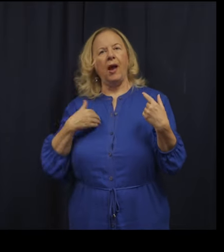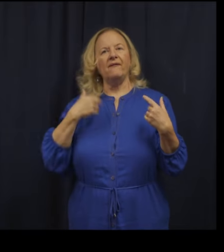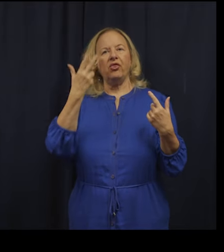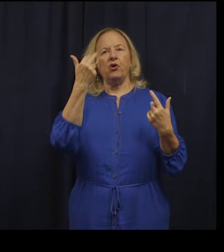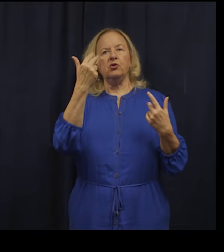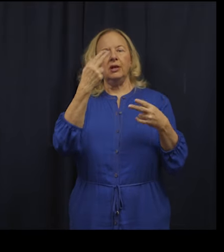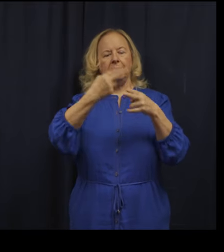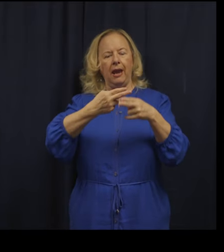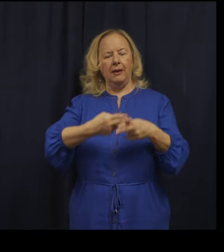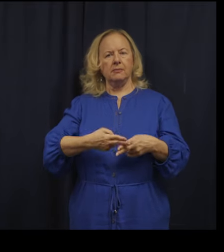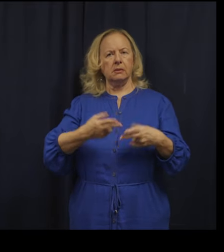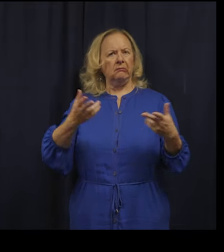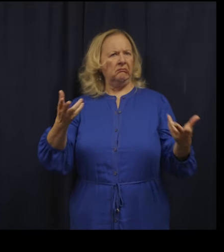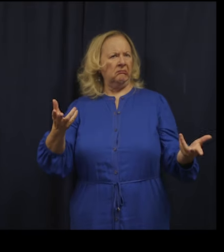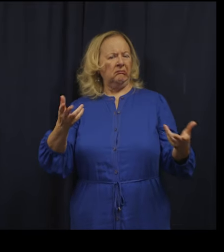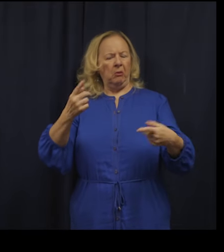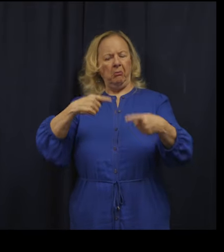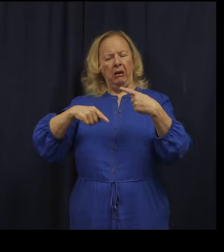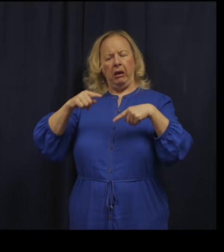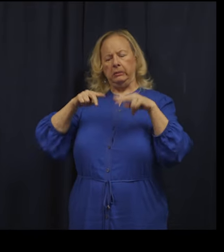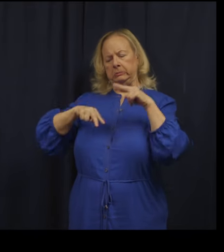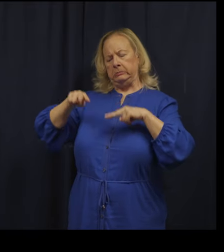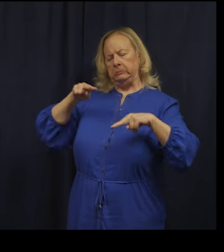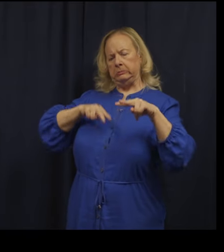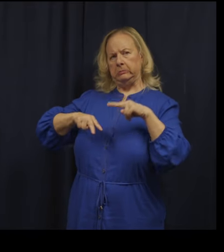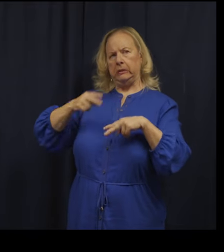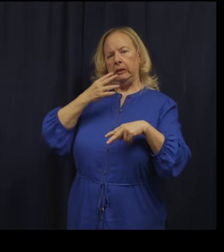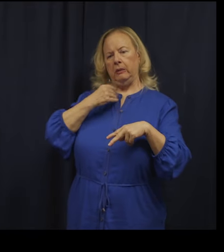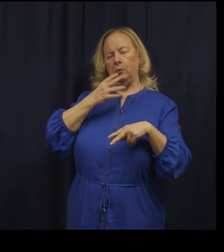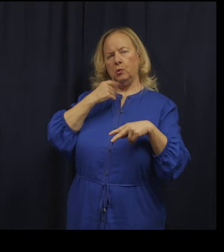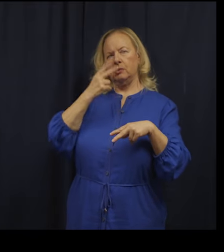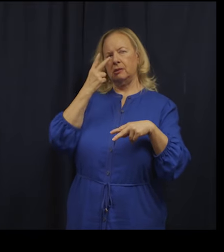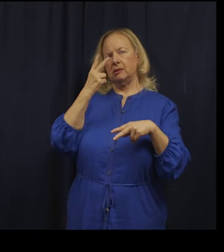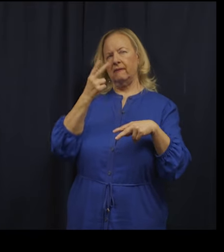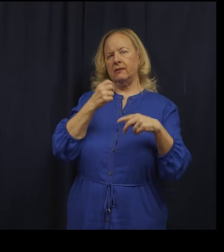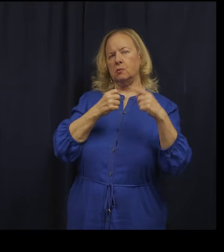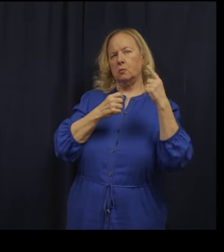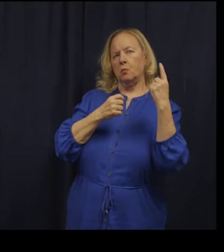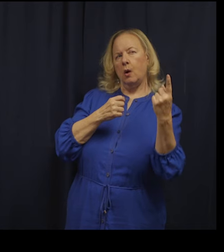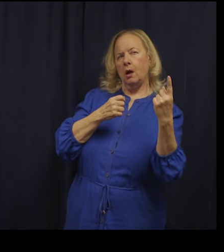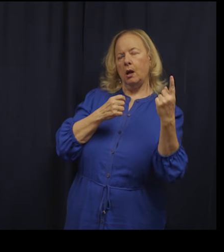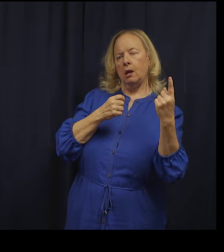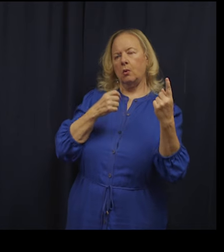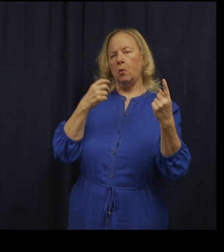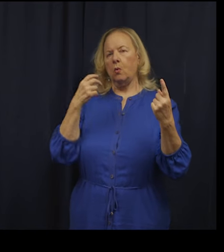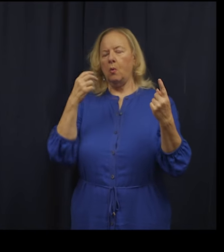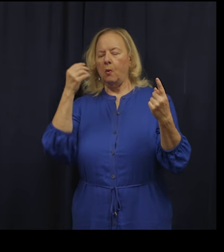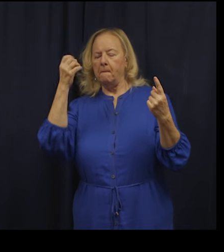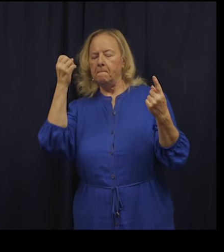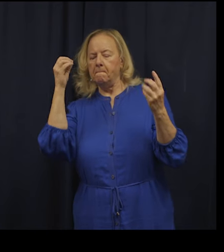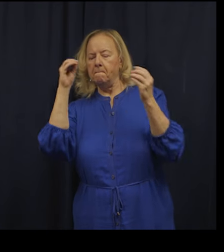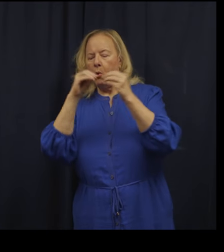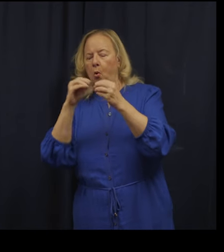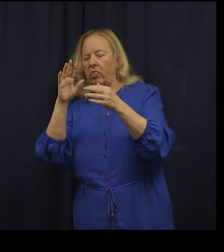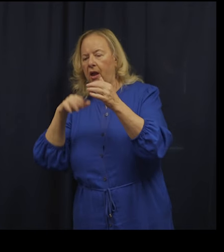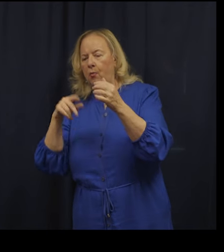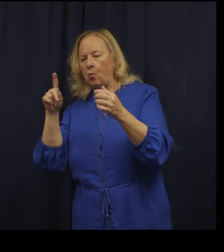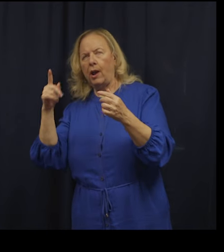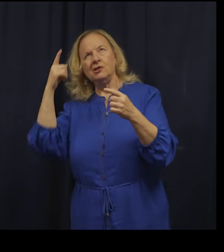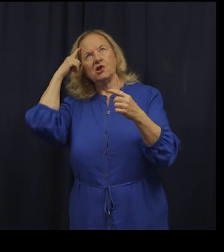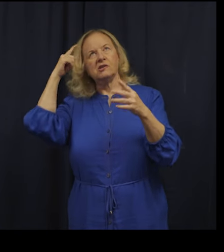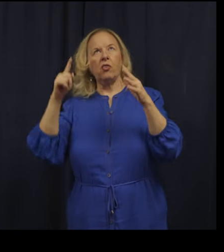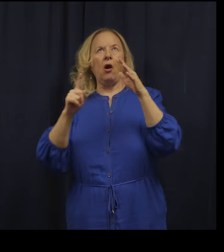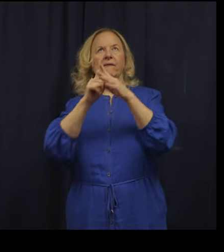names. So I'd be interested now to go back and look at that word in Hebrew to see if it is in the plural or in the singular. I just thought of that right